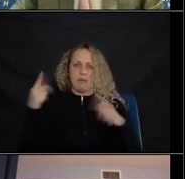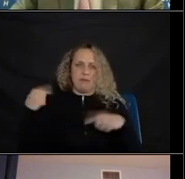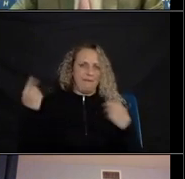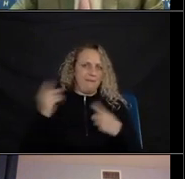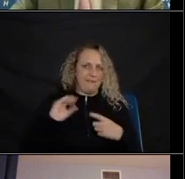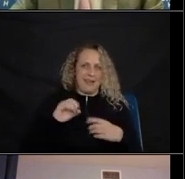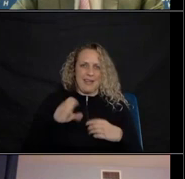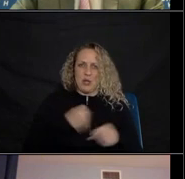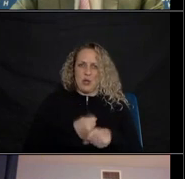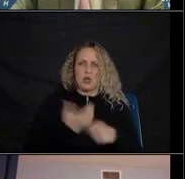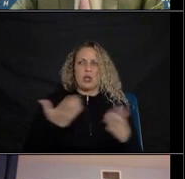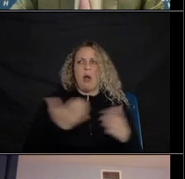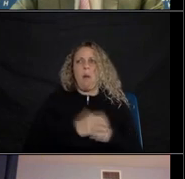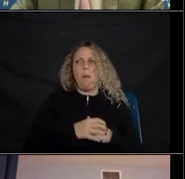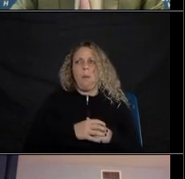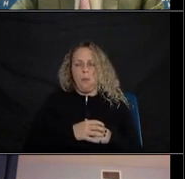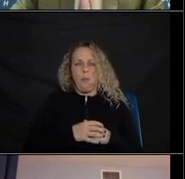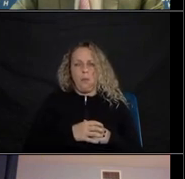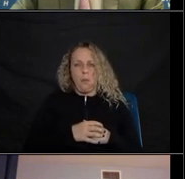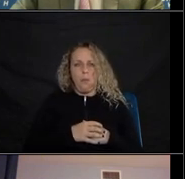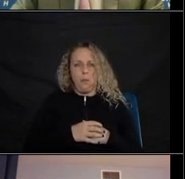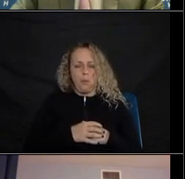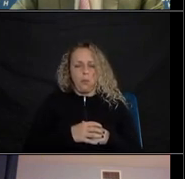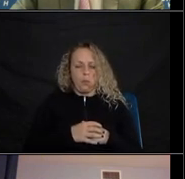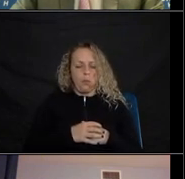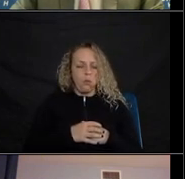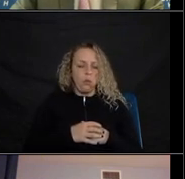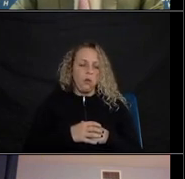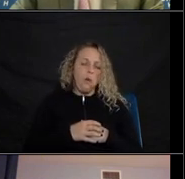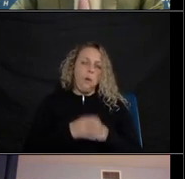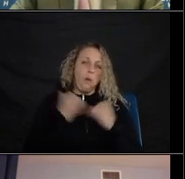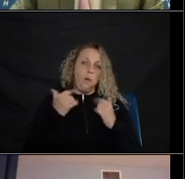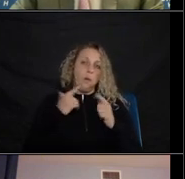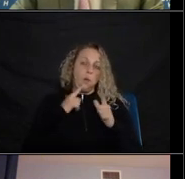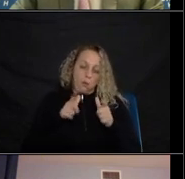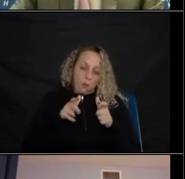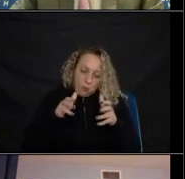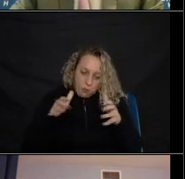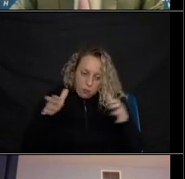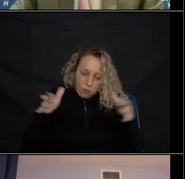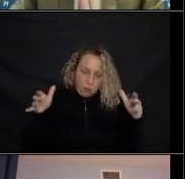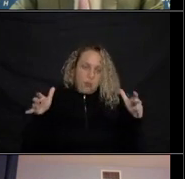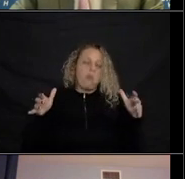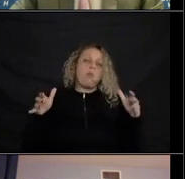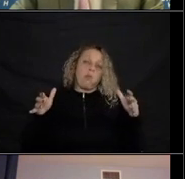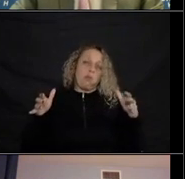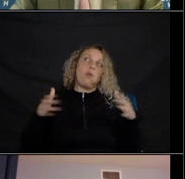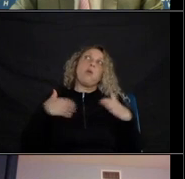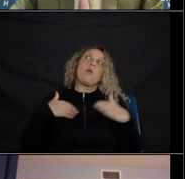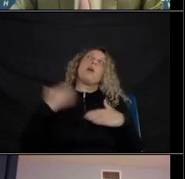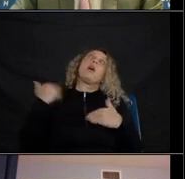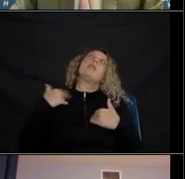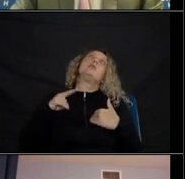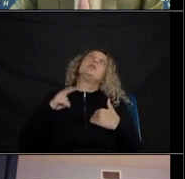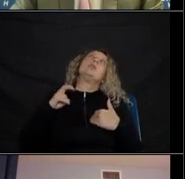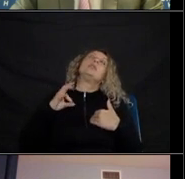years. You know, we're getting to a pretty big scale in terms of volume. You know, we'll close around 270 homes this year, which will